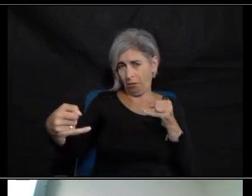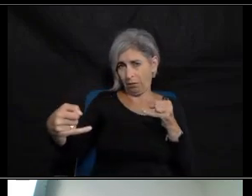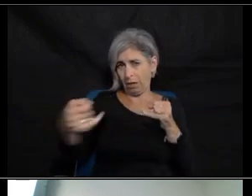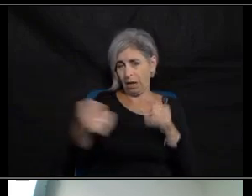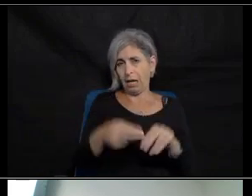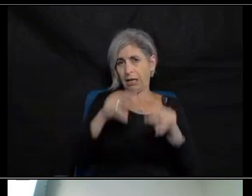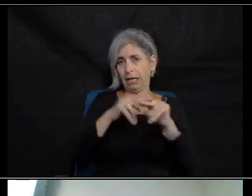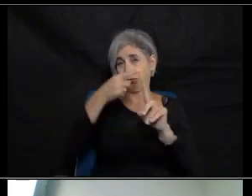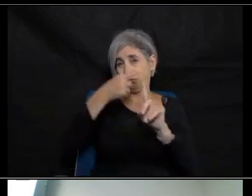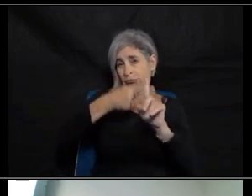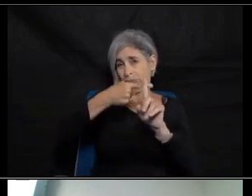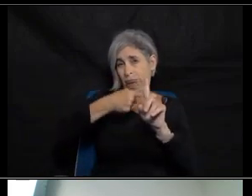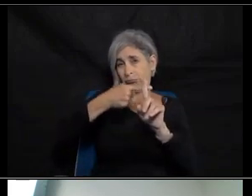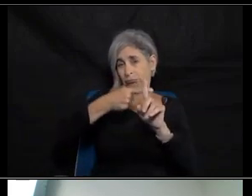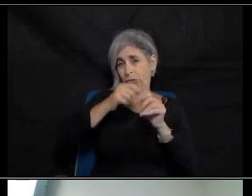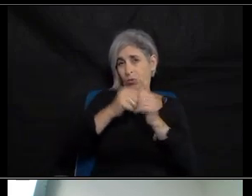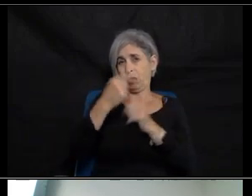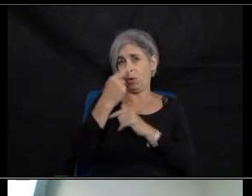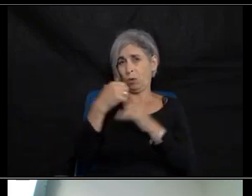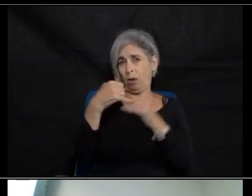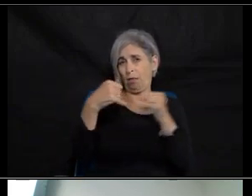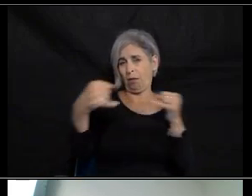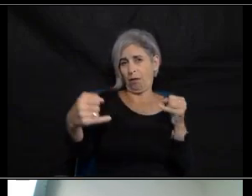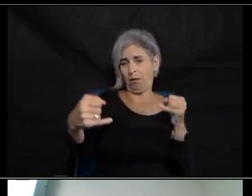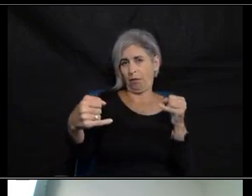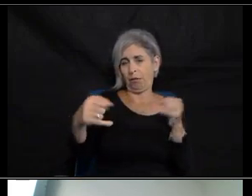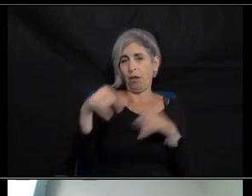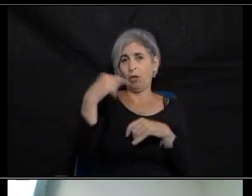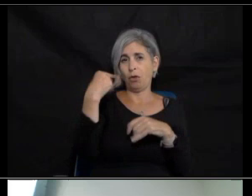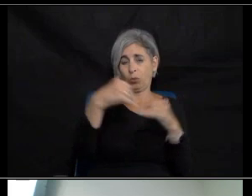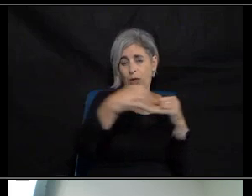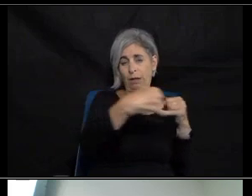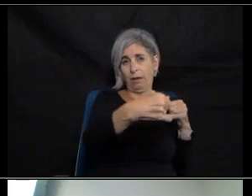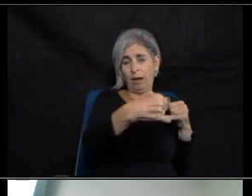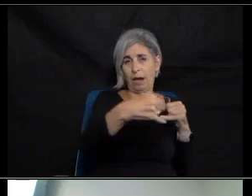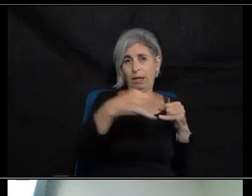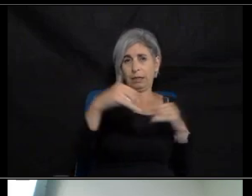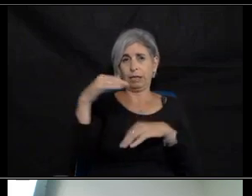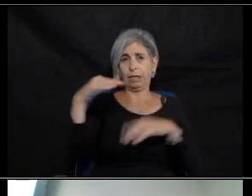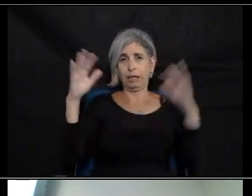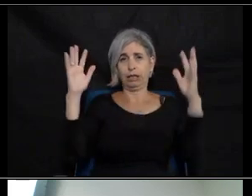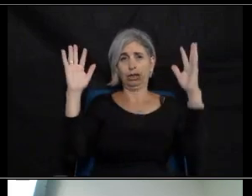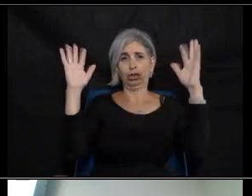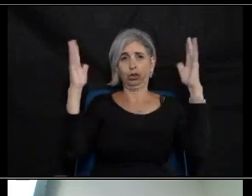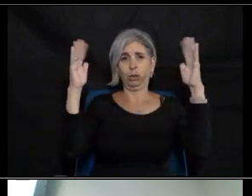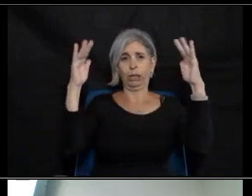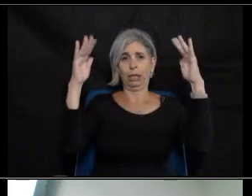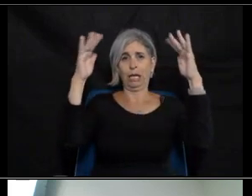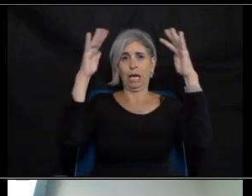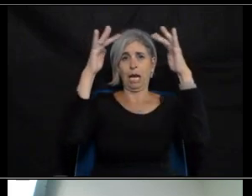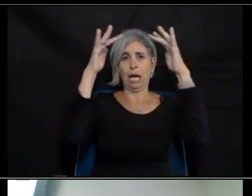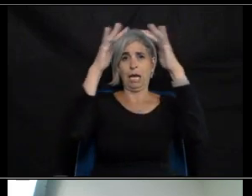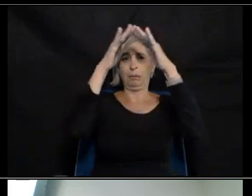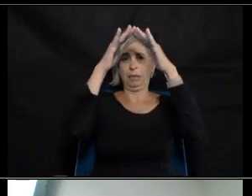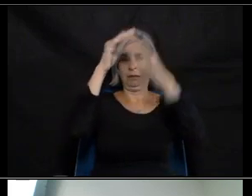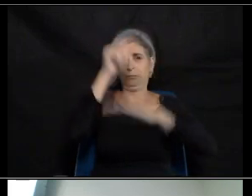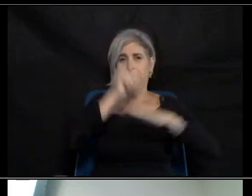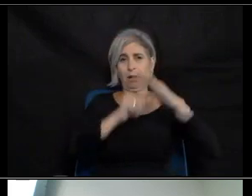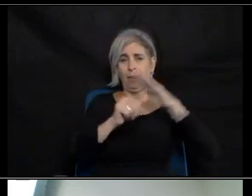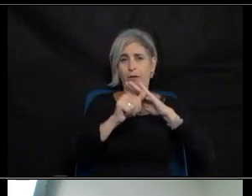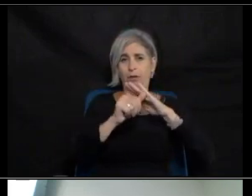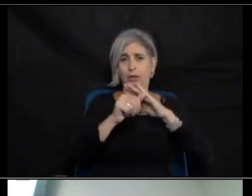increasing temperature along the red line. And the green line is tree canopy cover, showing the inverse relationship the canopy cover has